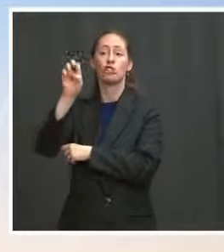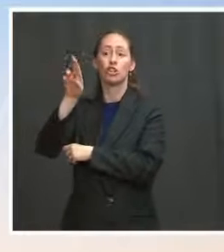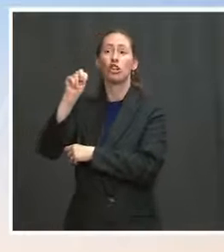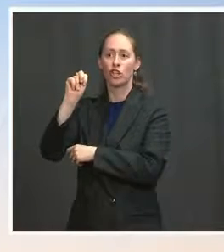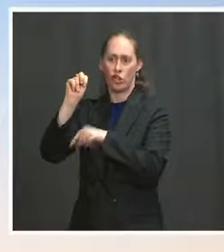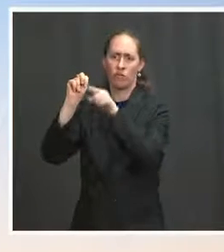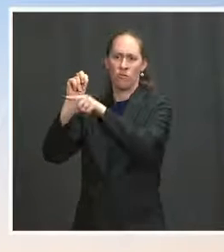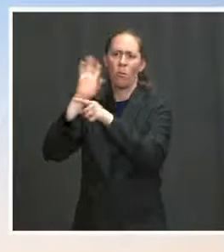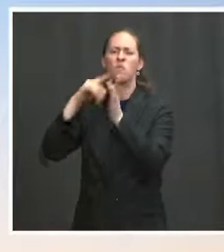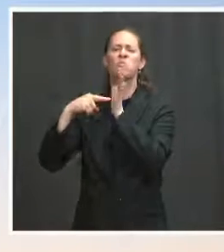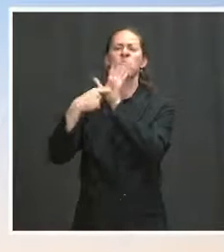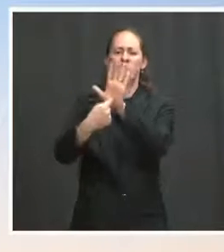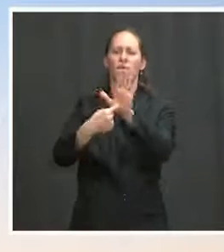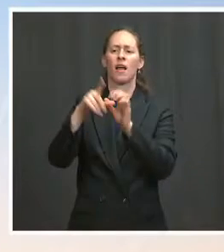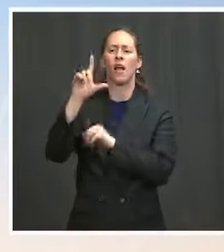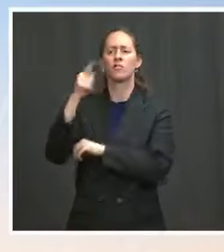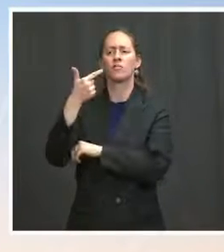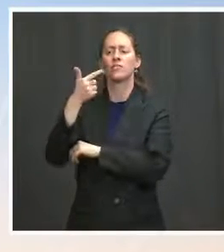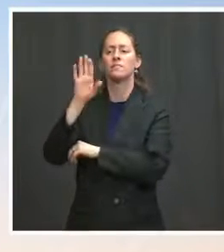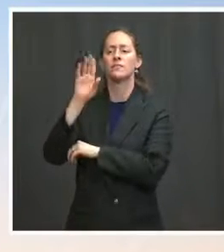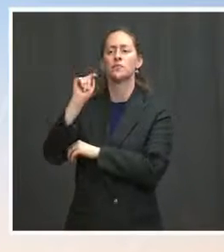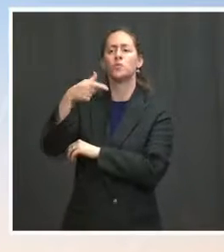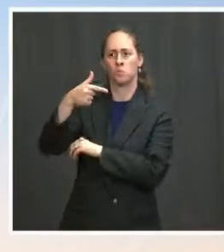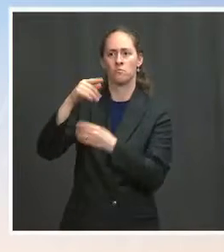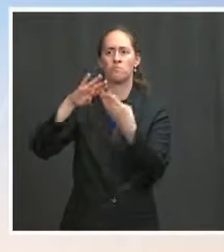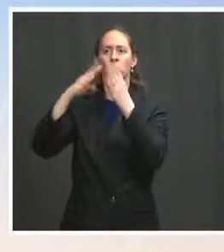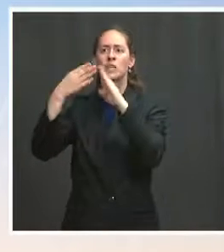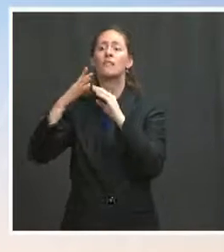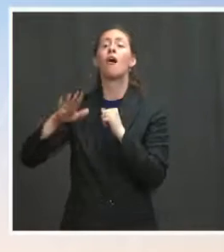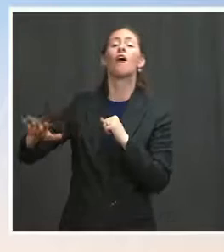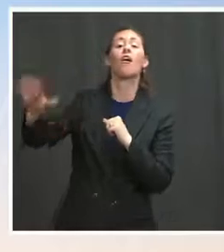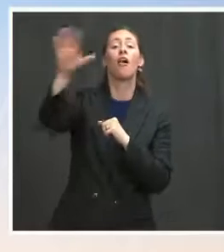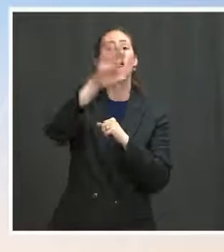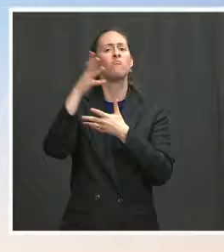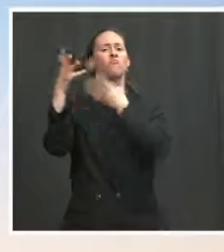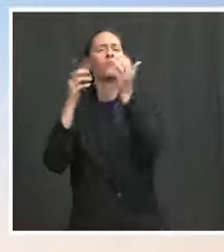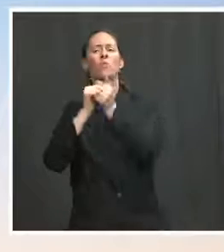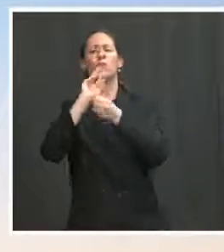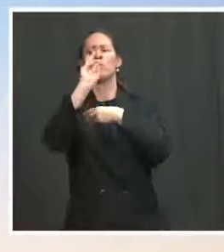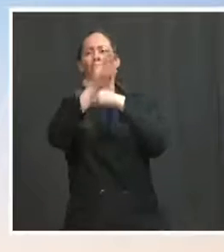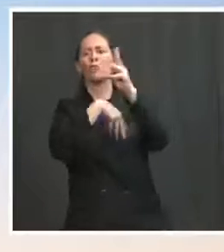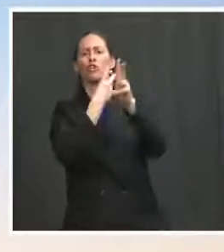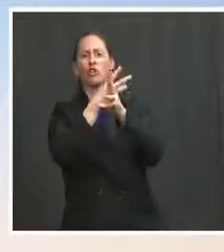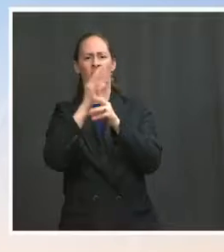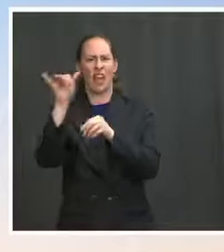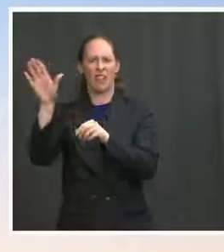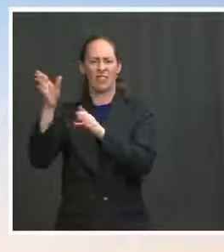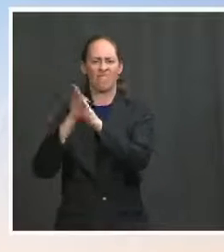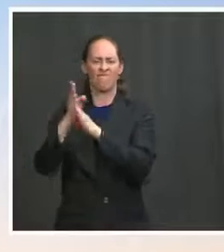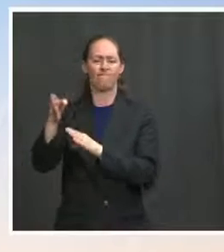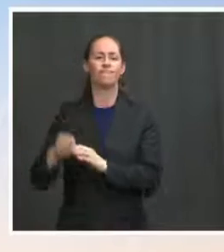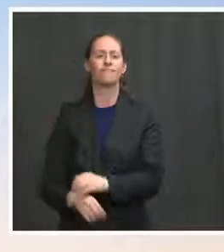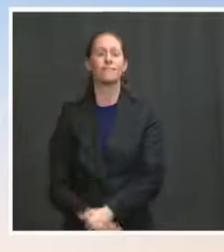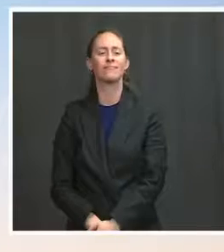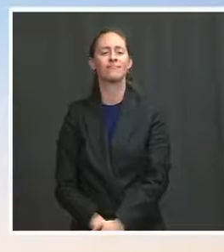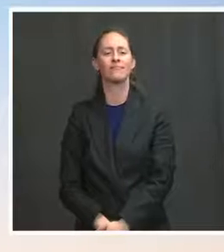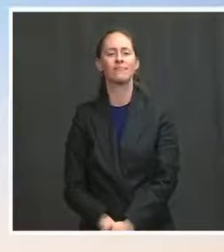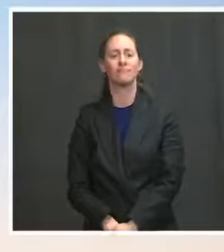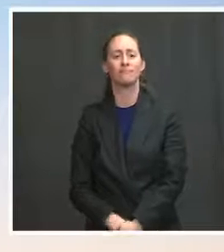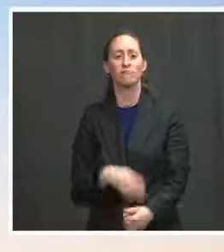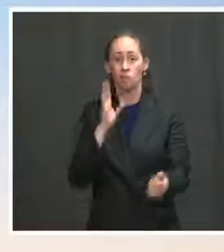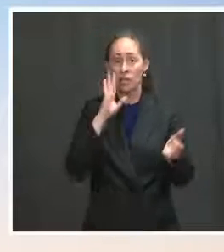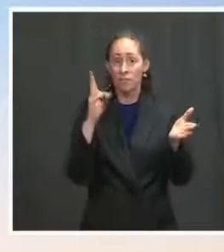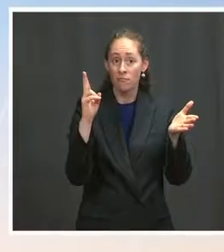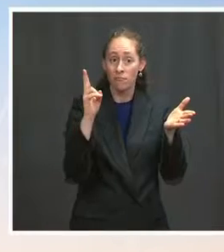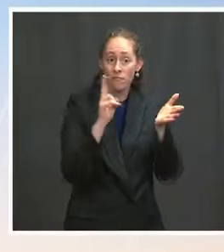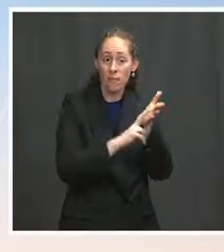to advancing his agenda overseas and around the world as well. Any plans for the president to visit the soon-to-be Pulse Memorial? I don't have anything